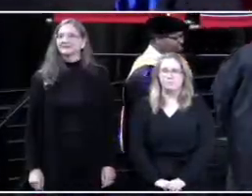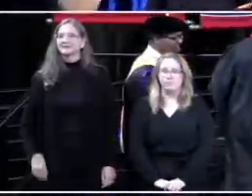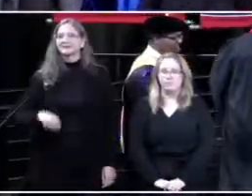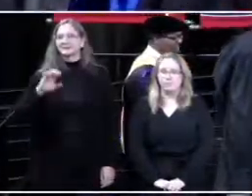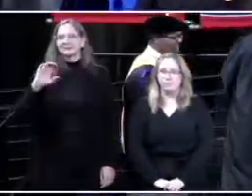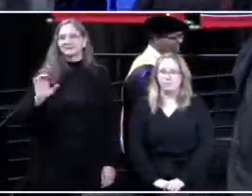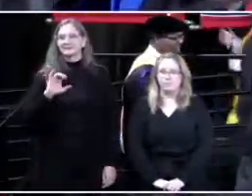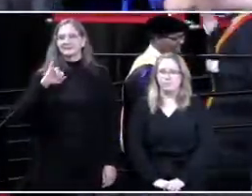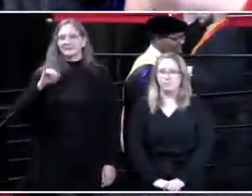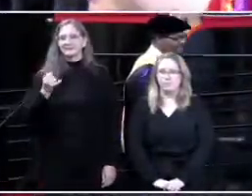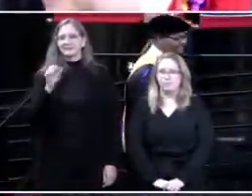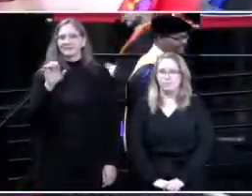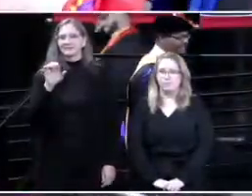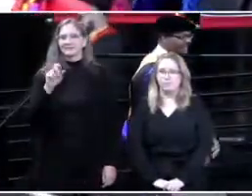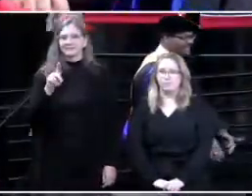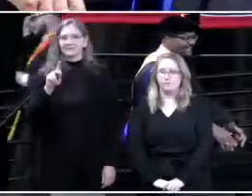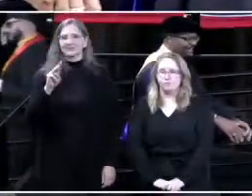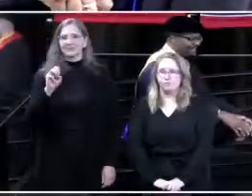Cameron Jackman.